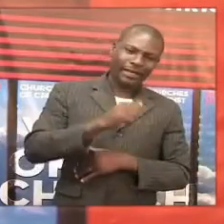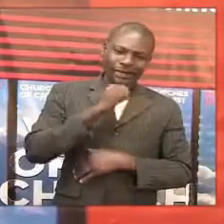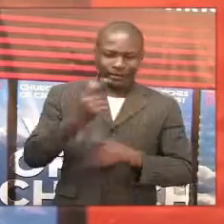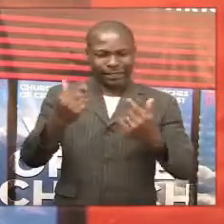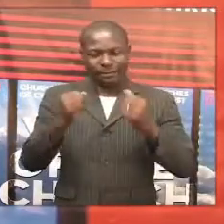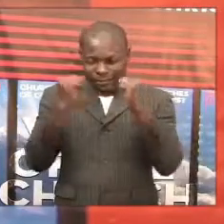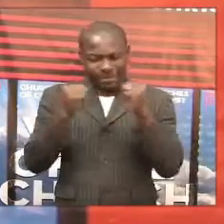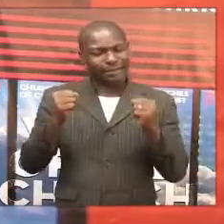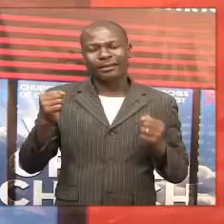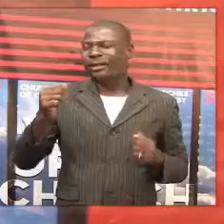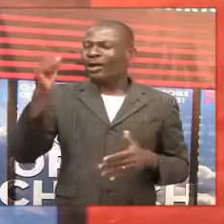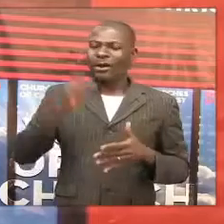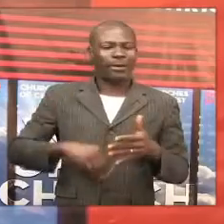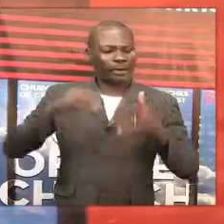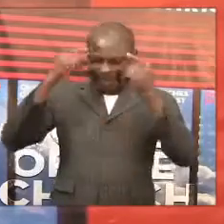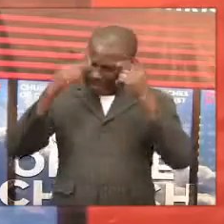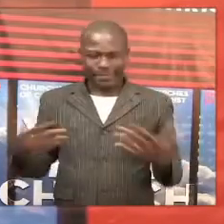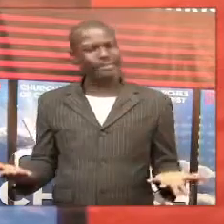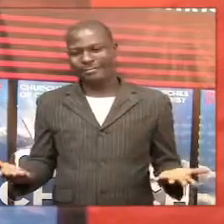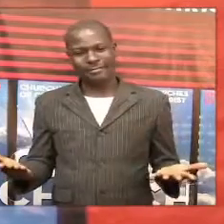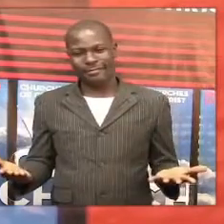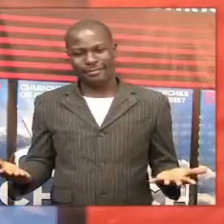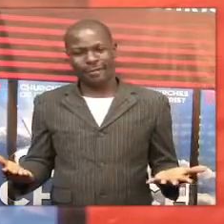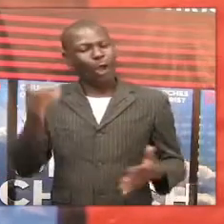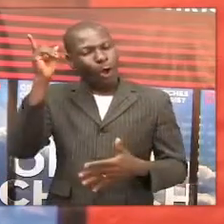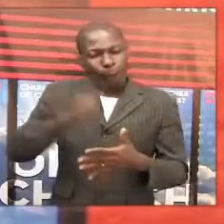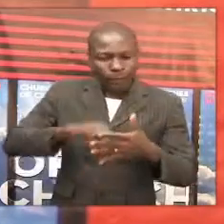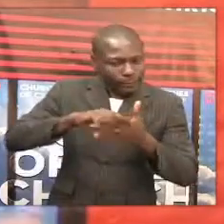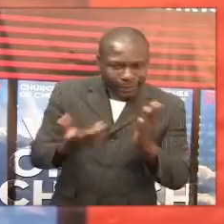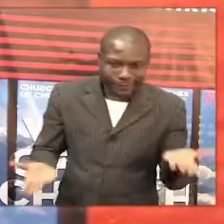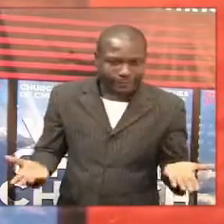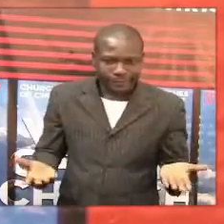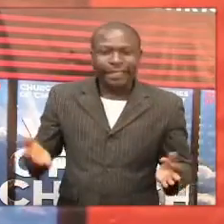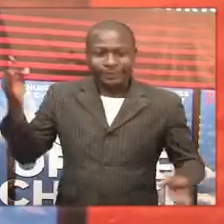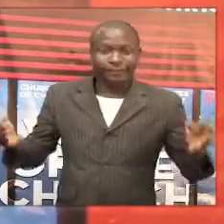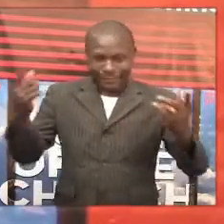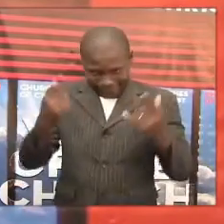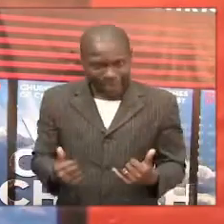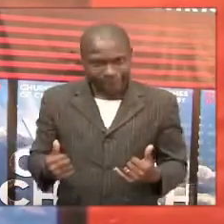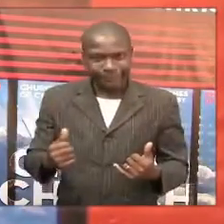Question is. Eno ayede. Sa temuda eba awobra. Na ayede.